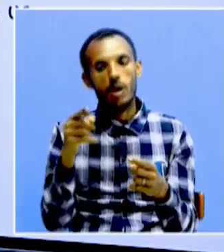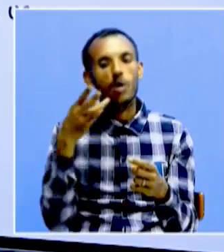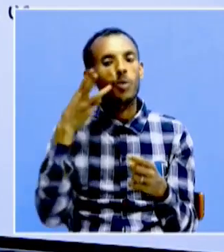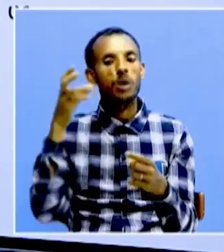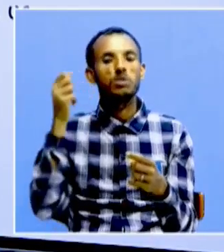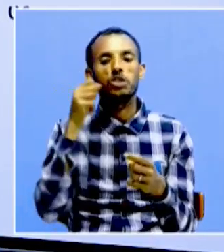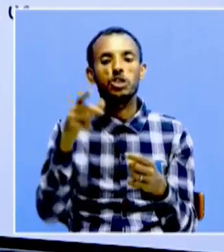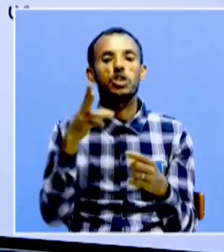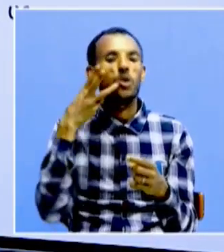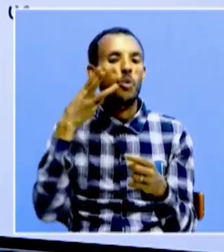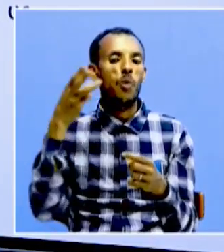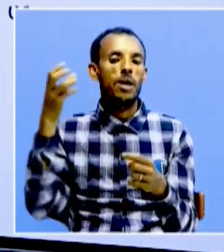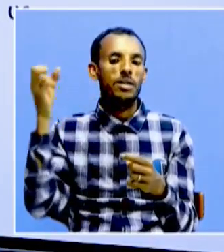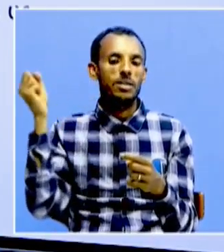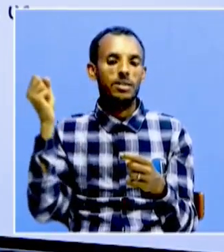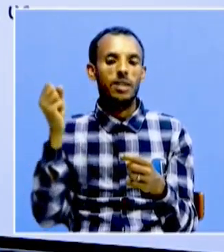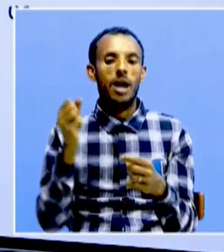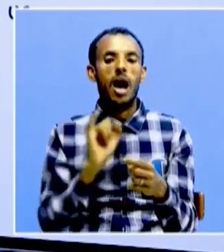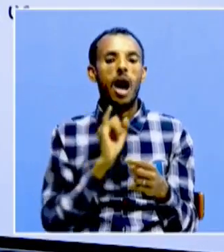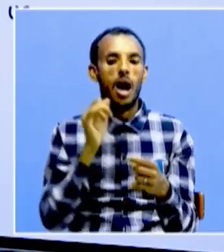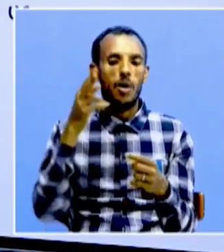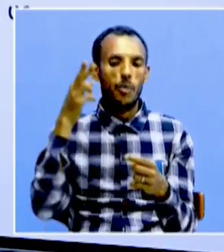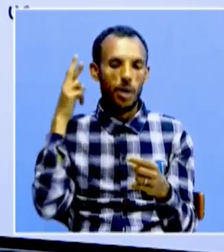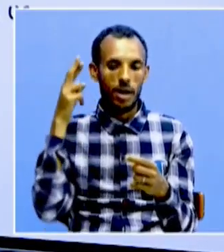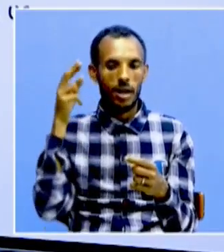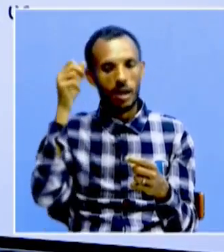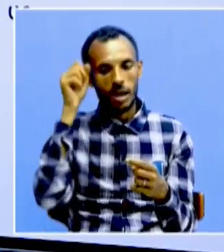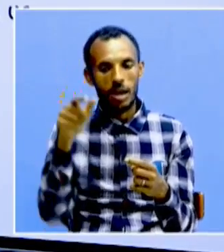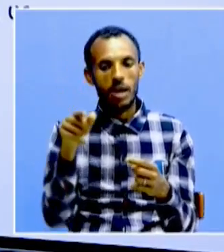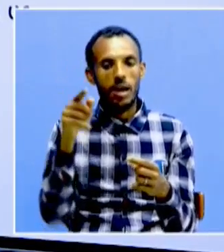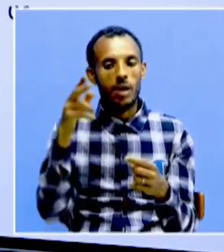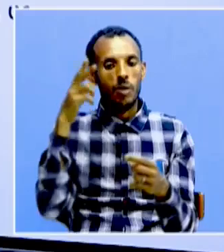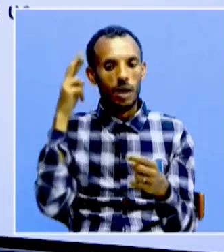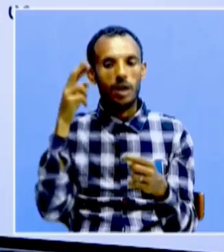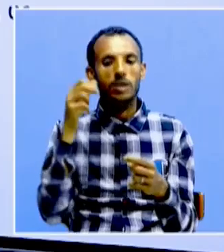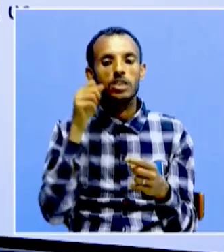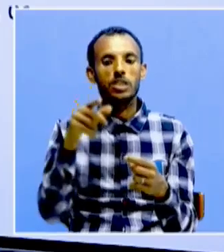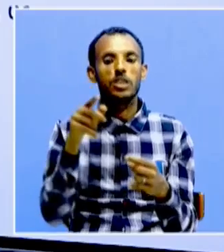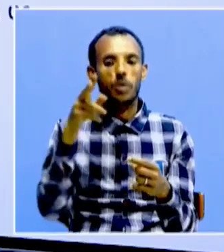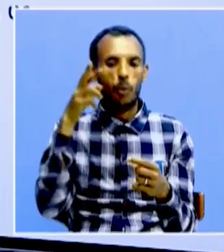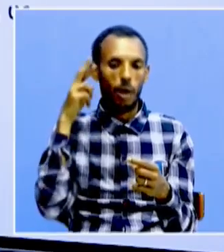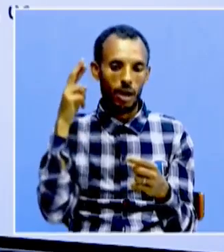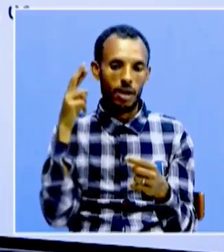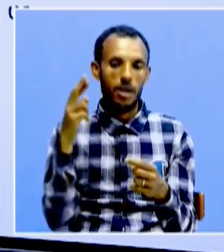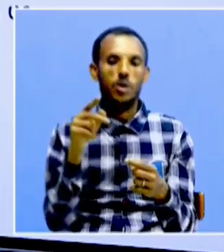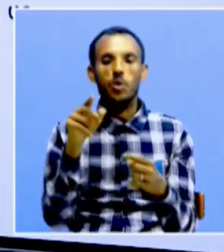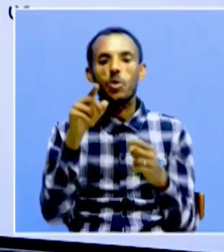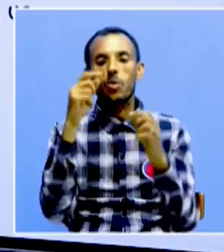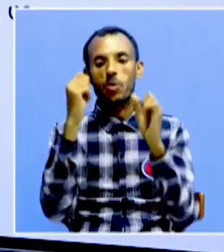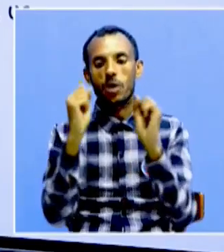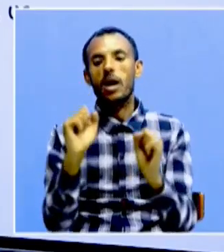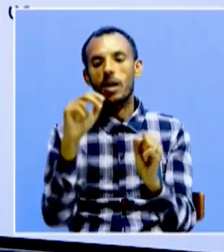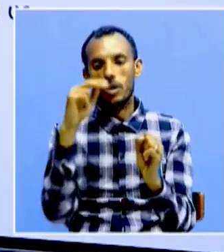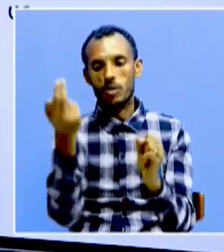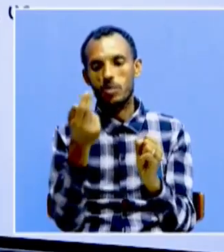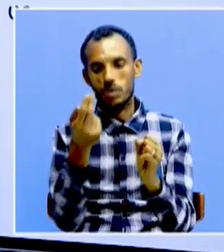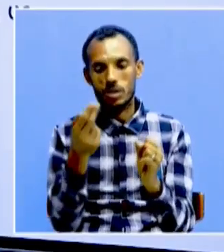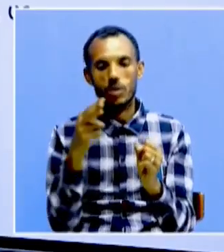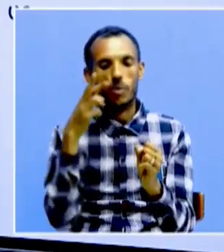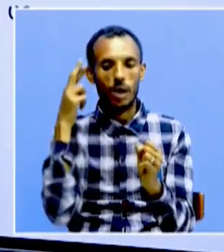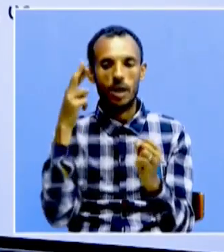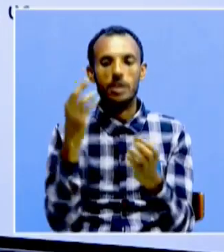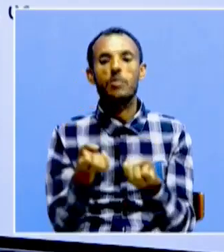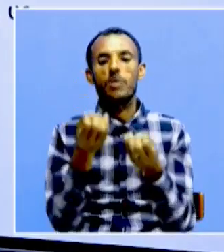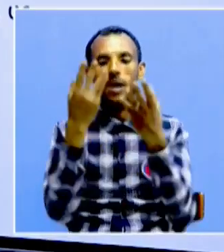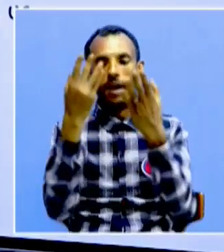or if I were, if he were, if she were. So we can use were, the plural verb to be, in